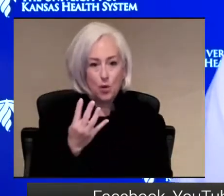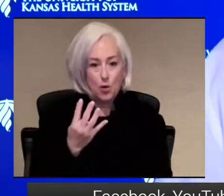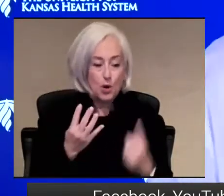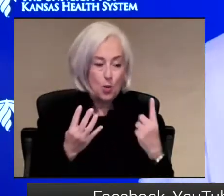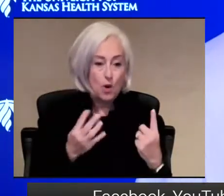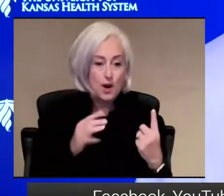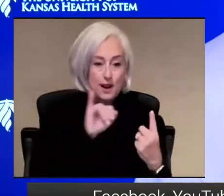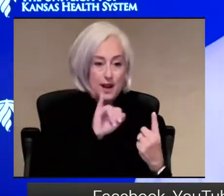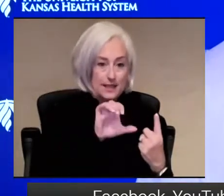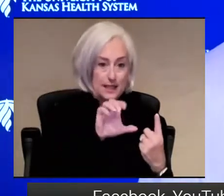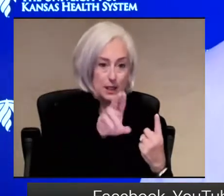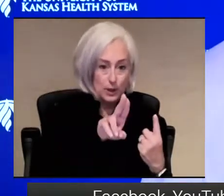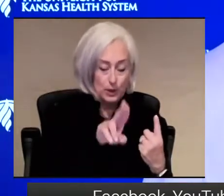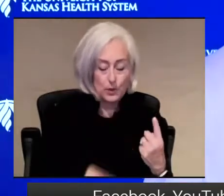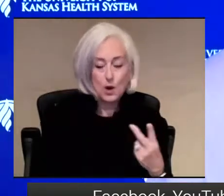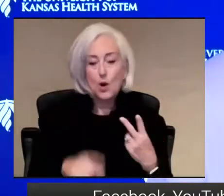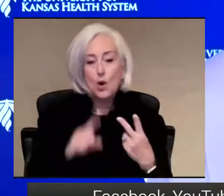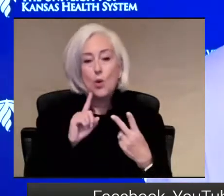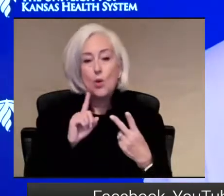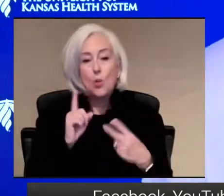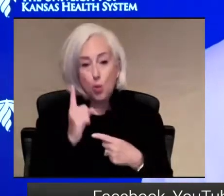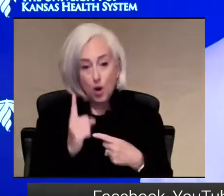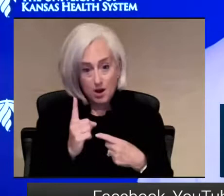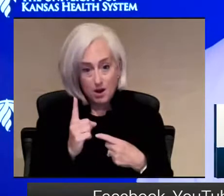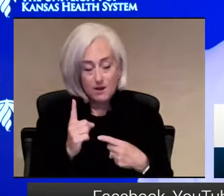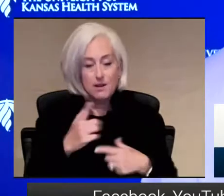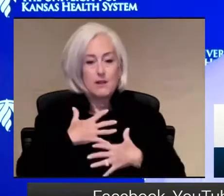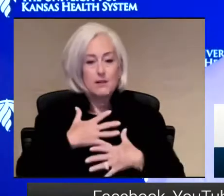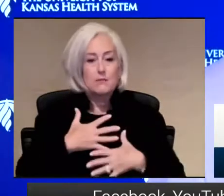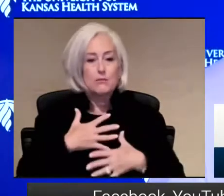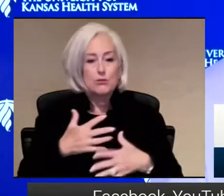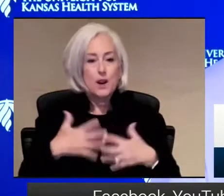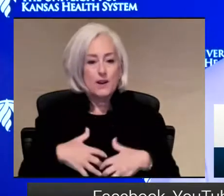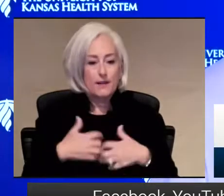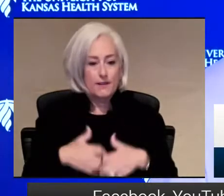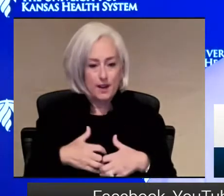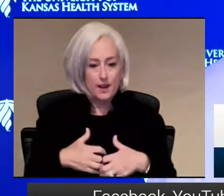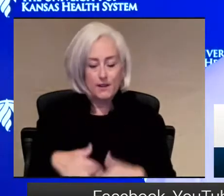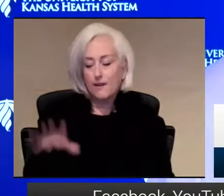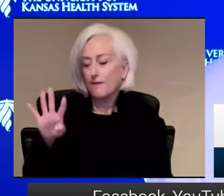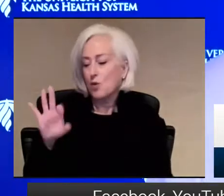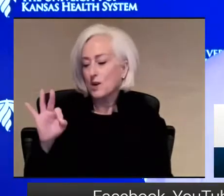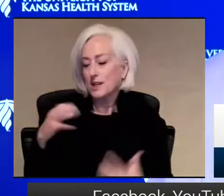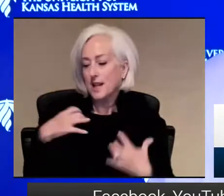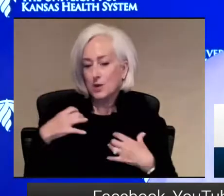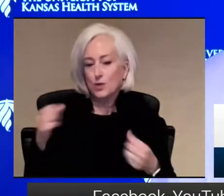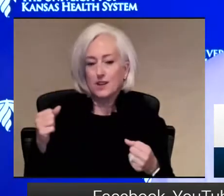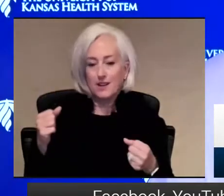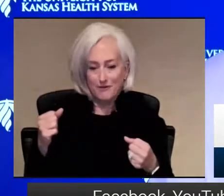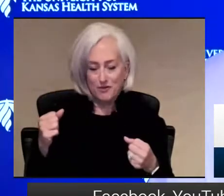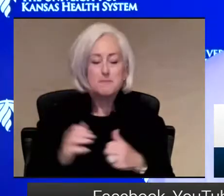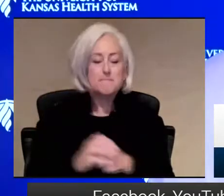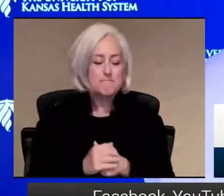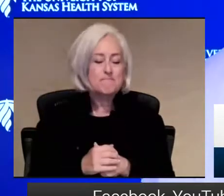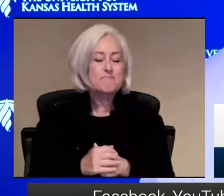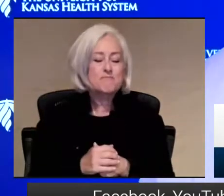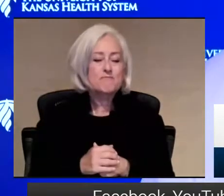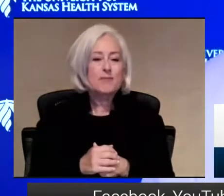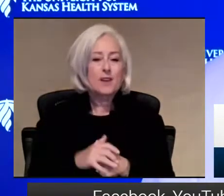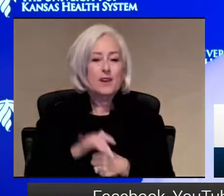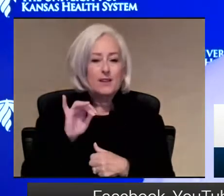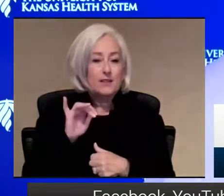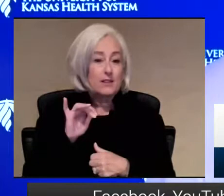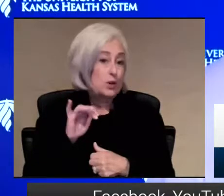ventilator, still 39 in that recovery period. So overall the active infections, so these are people here that are